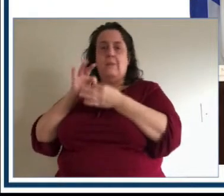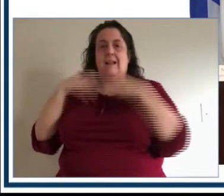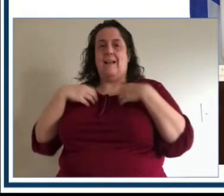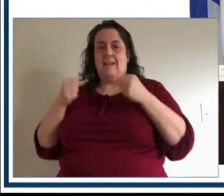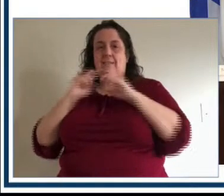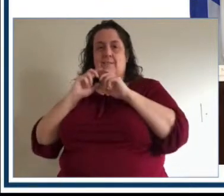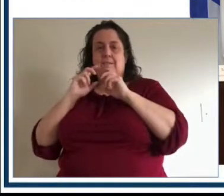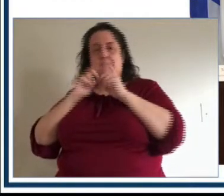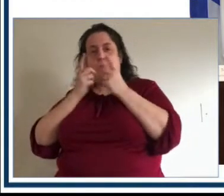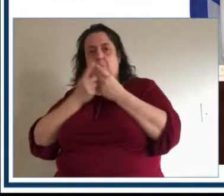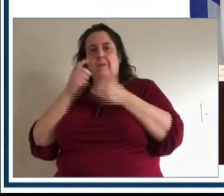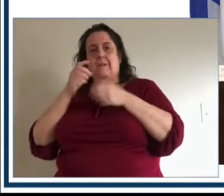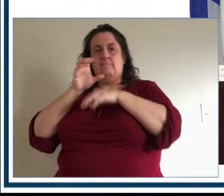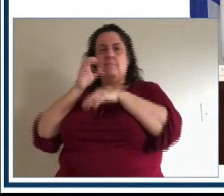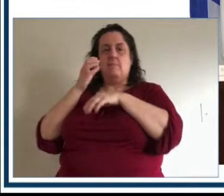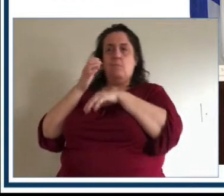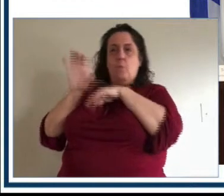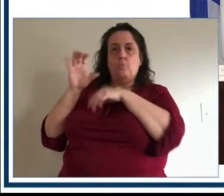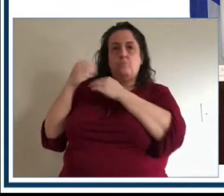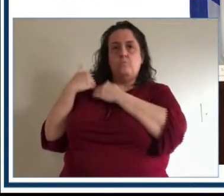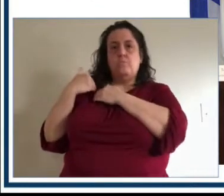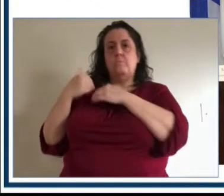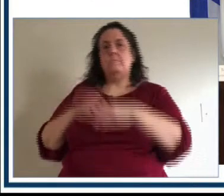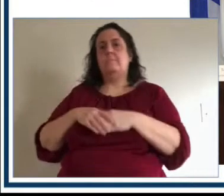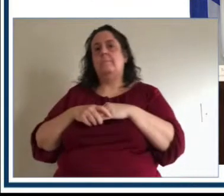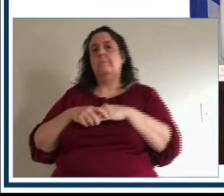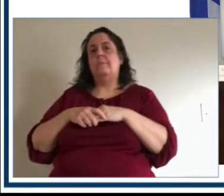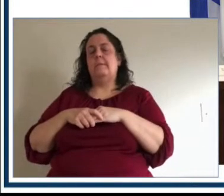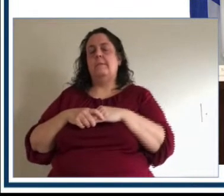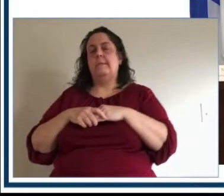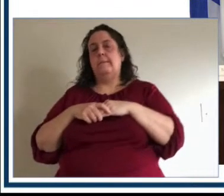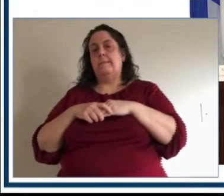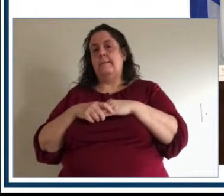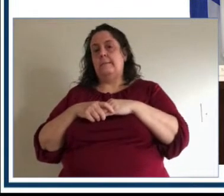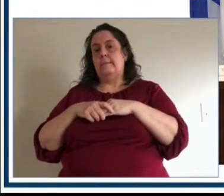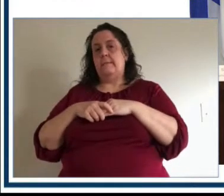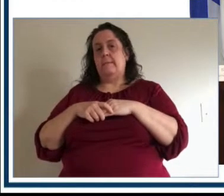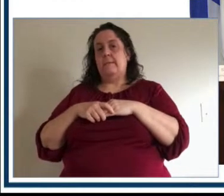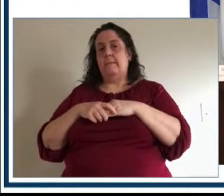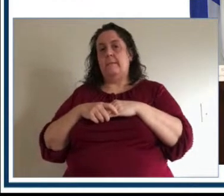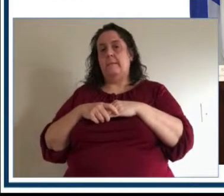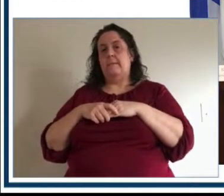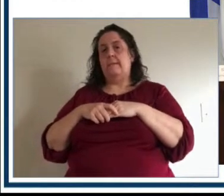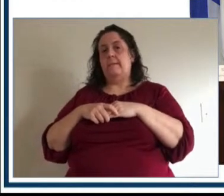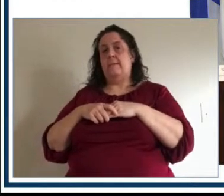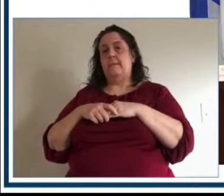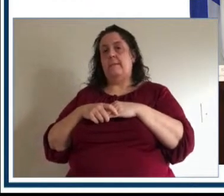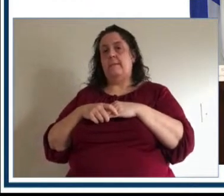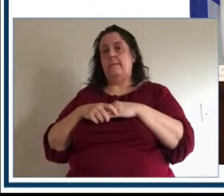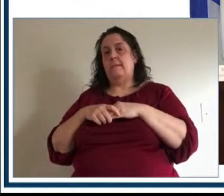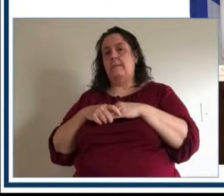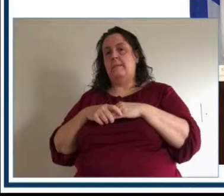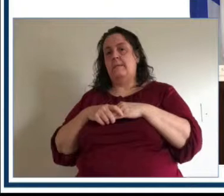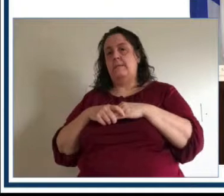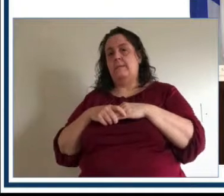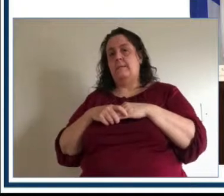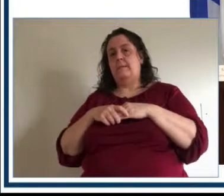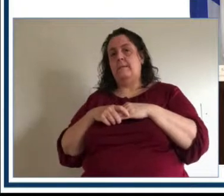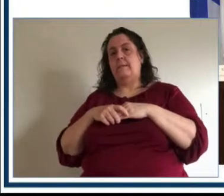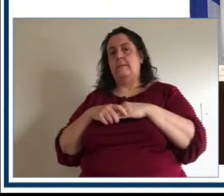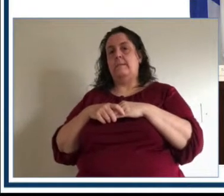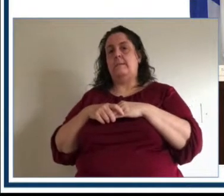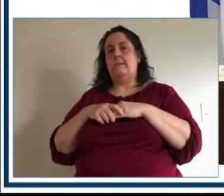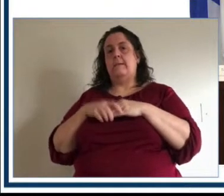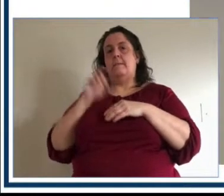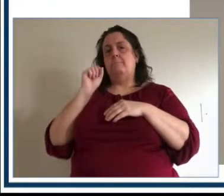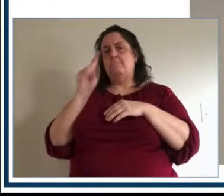Dr. Strang, I'm wondering if it's at all possible that this outbreak is impacted by waning vaccine immunity. There's no